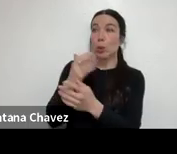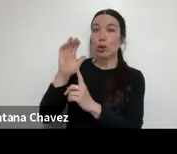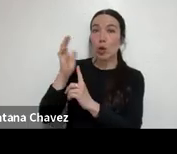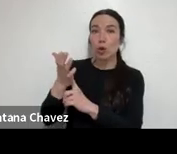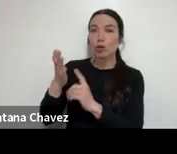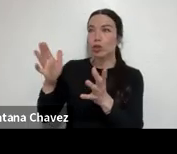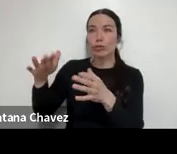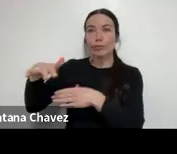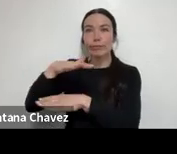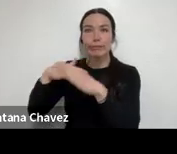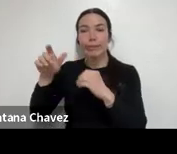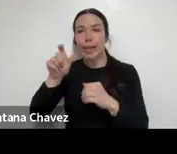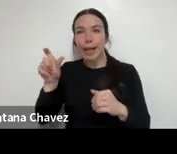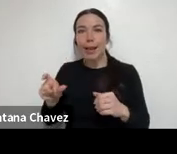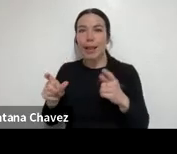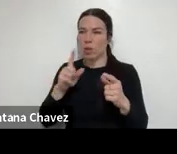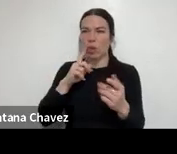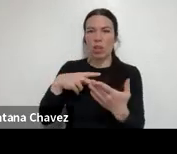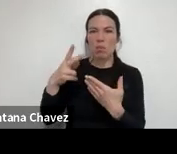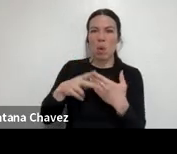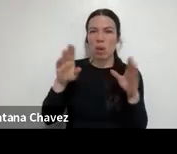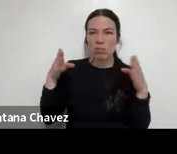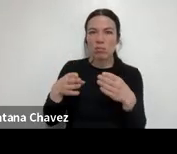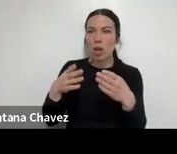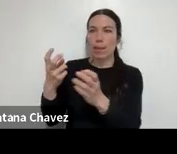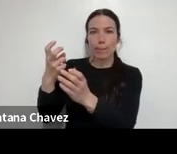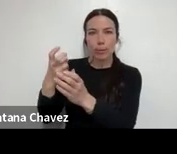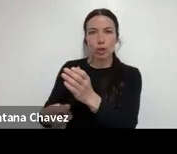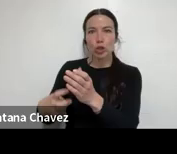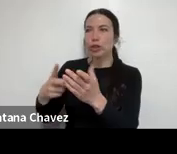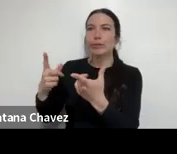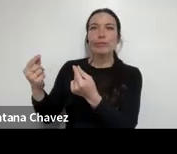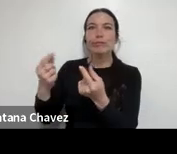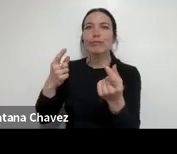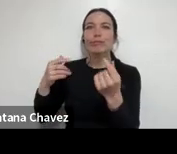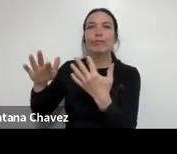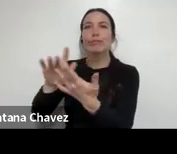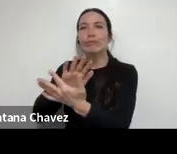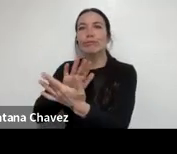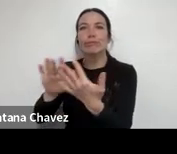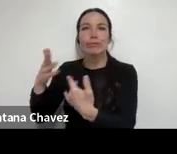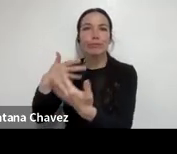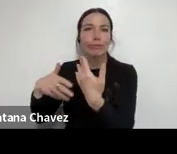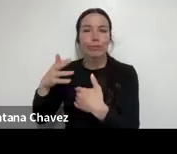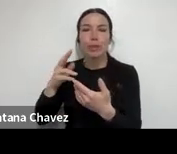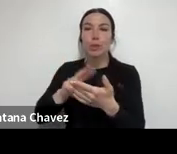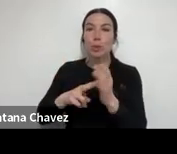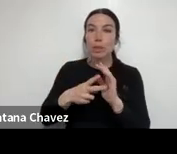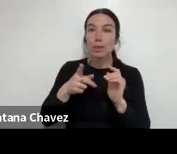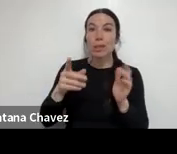so because of that, we have a lot of excursions that introduce you to different aspects